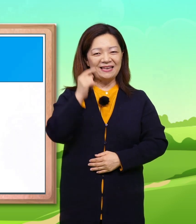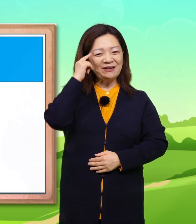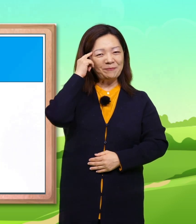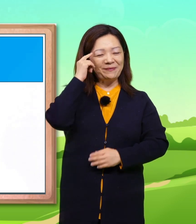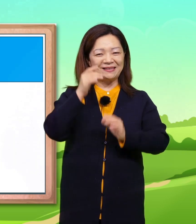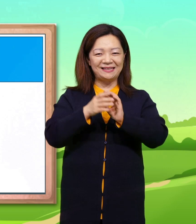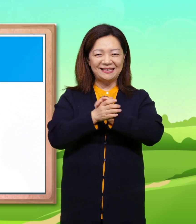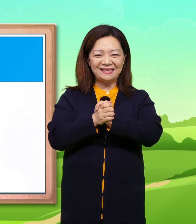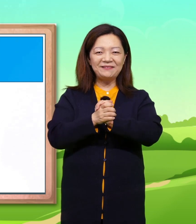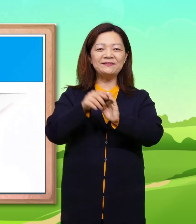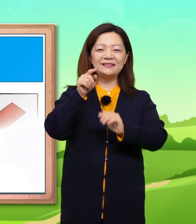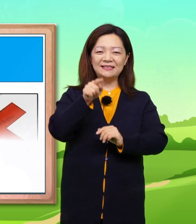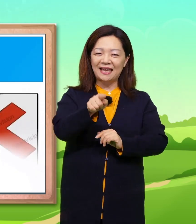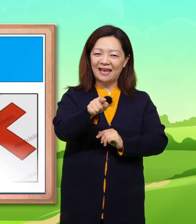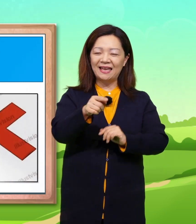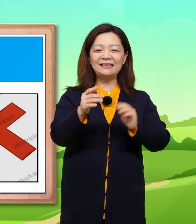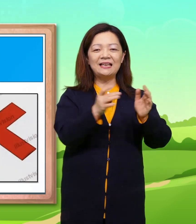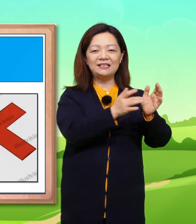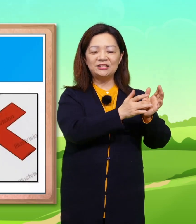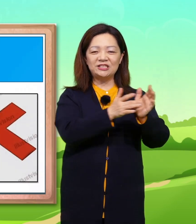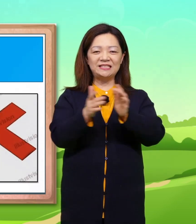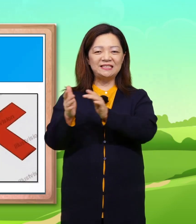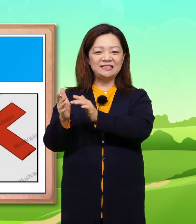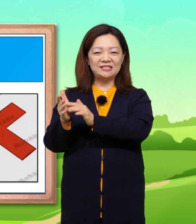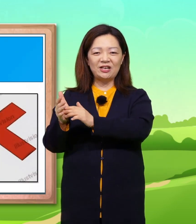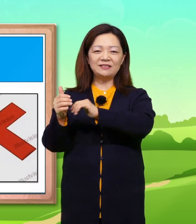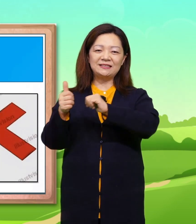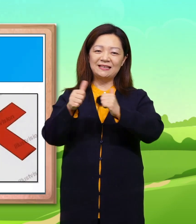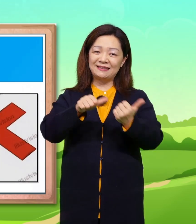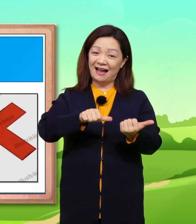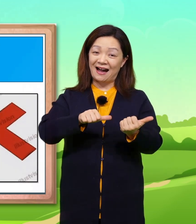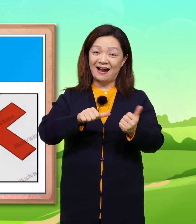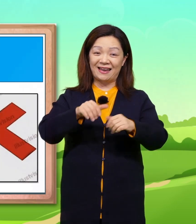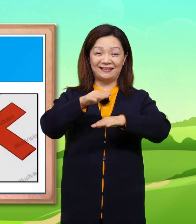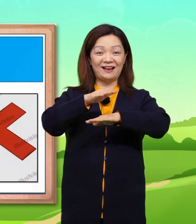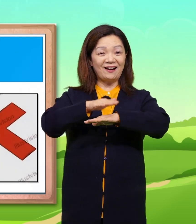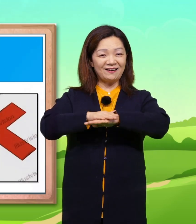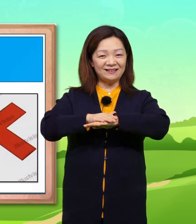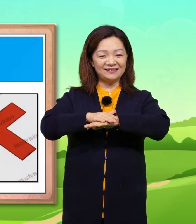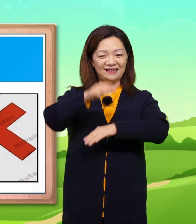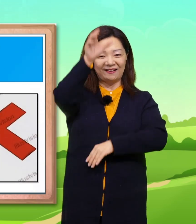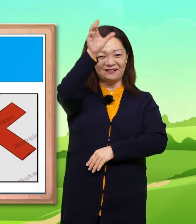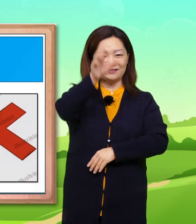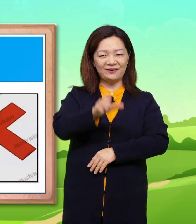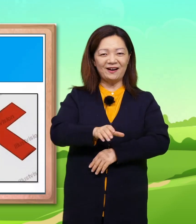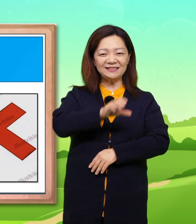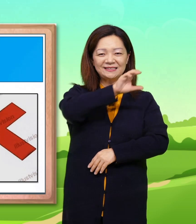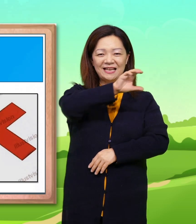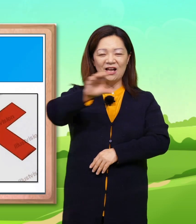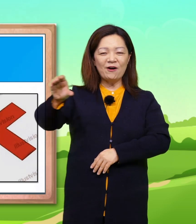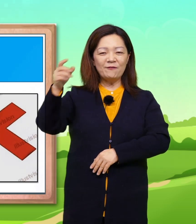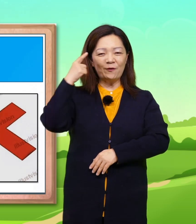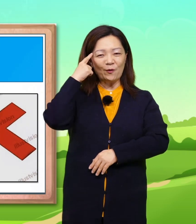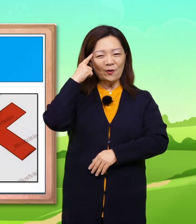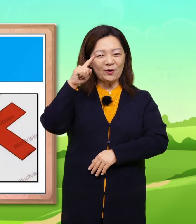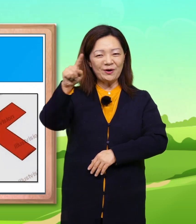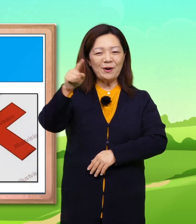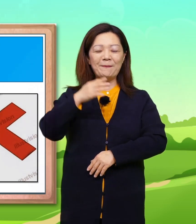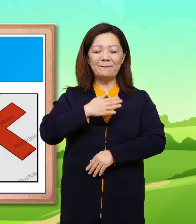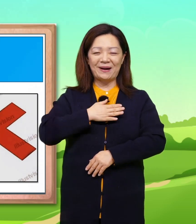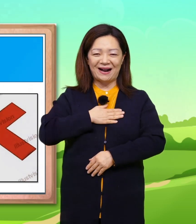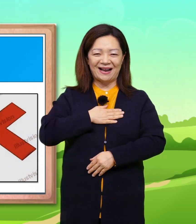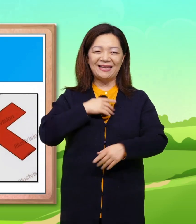I believe that Jesus died on the cross